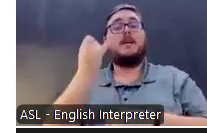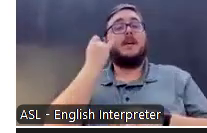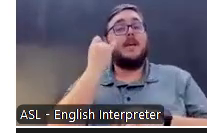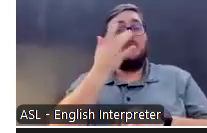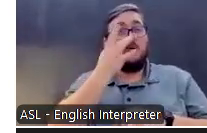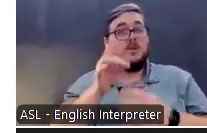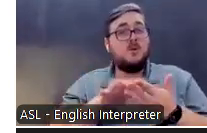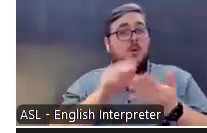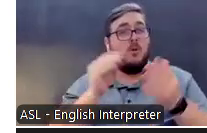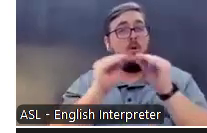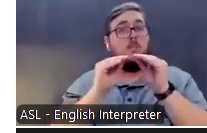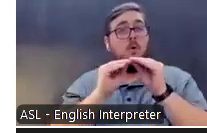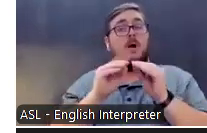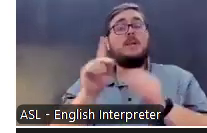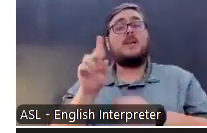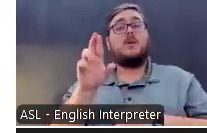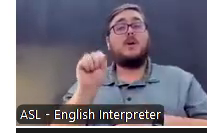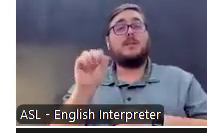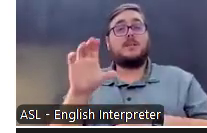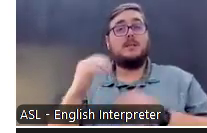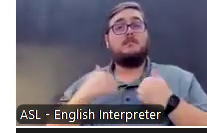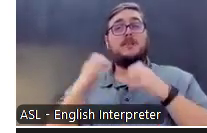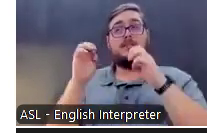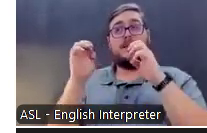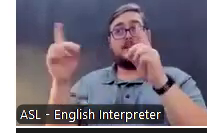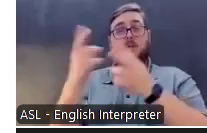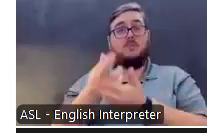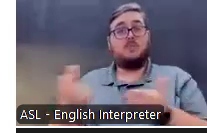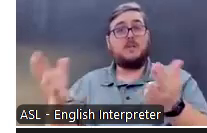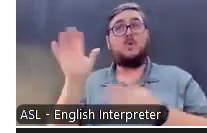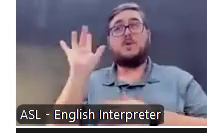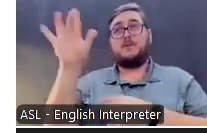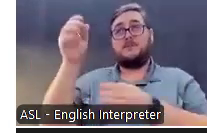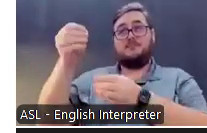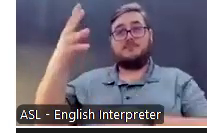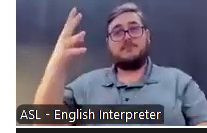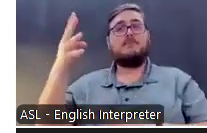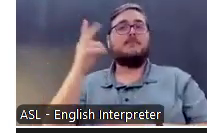DRSC's Educational Resources website. Next slide.